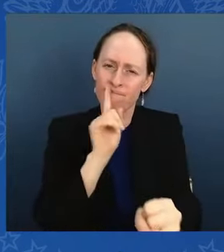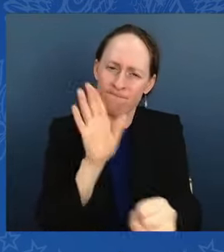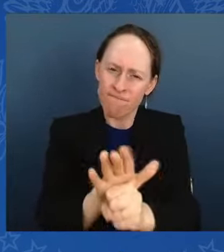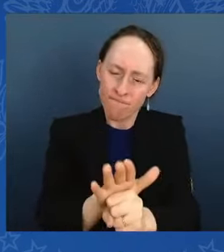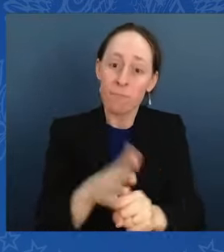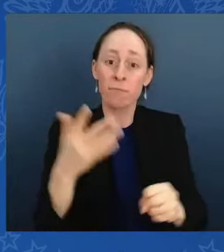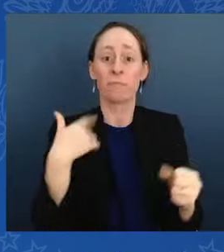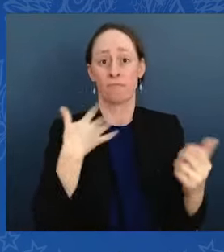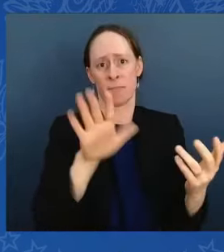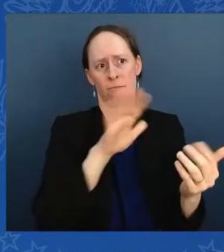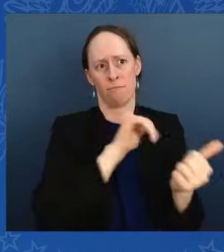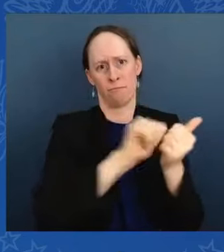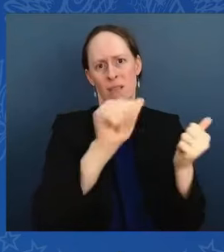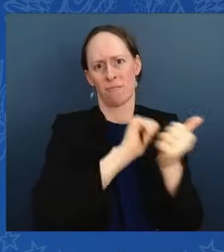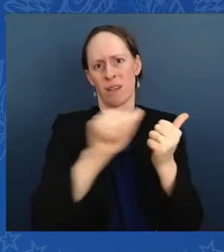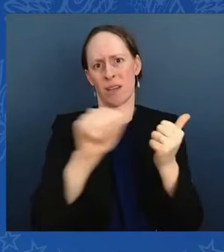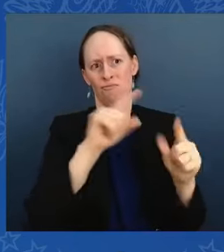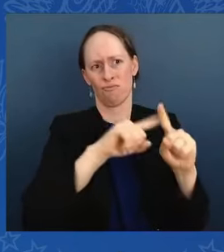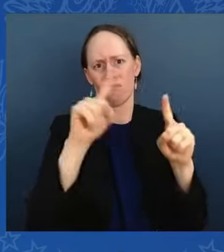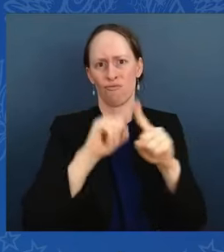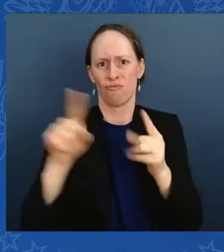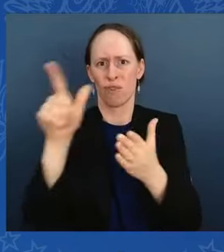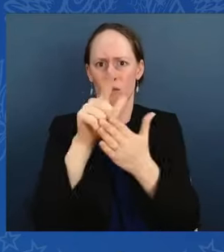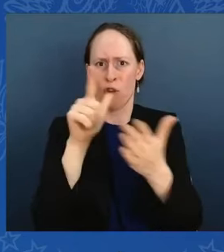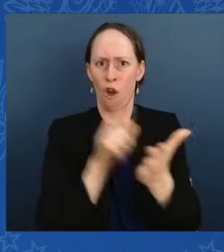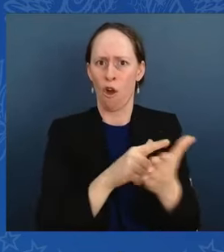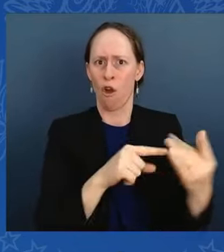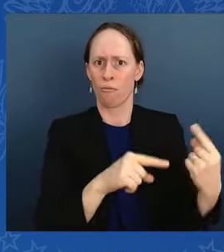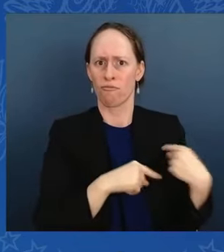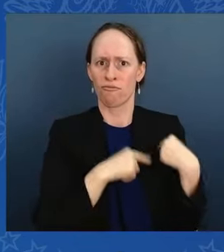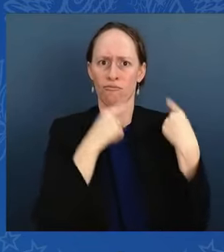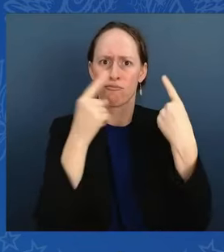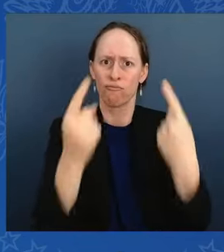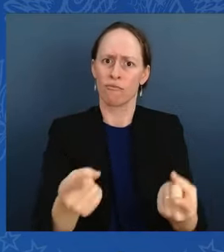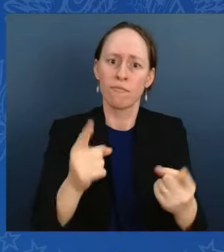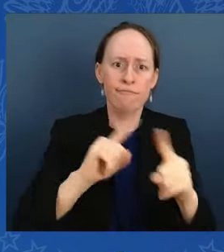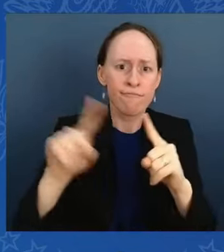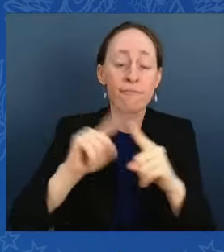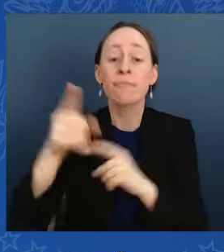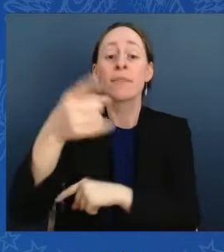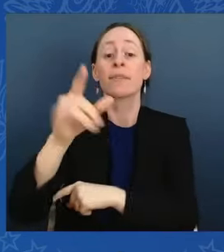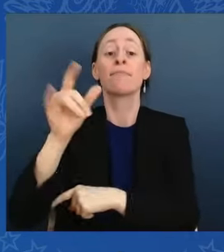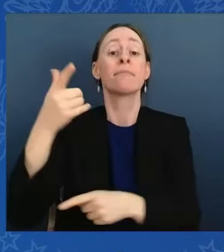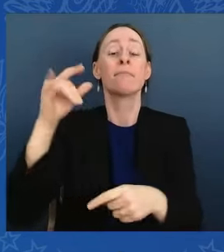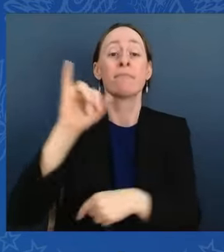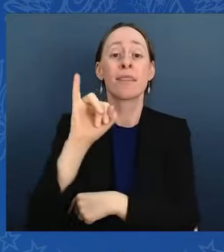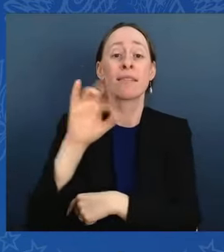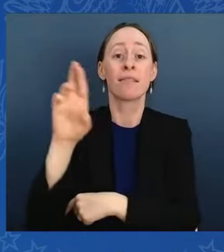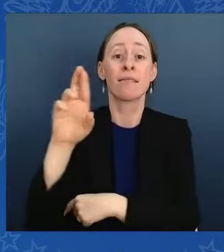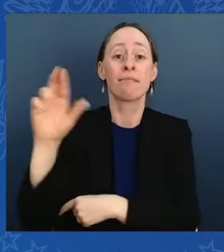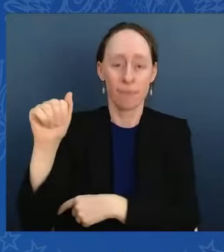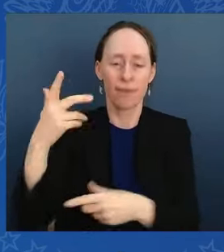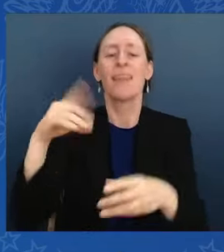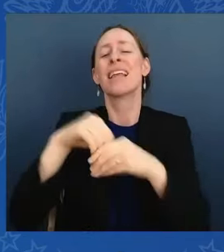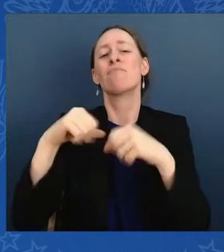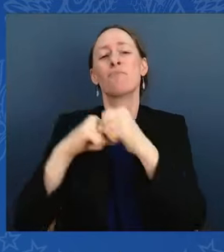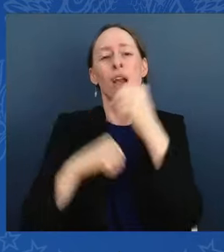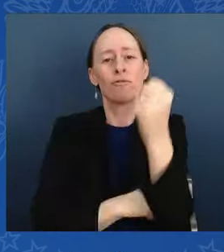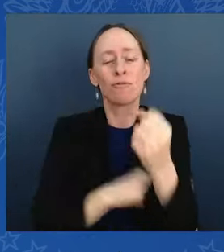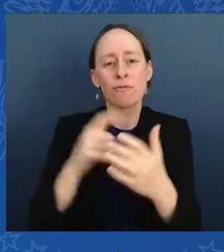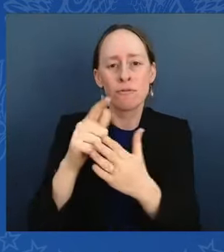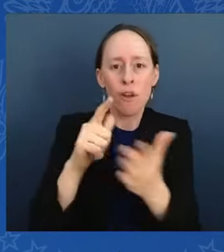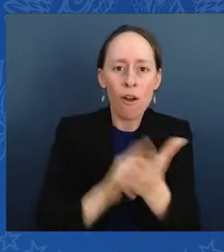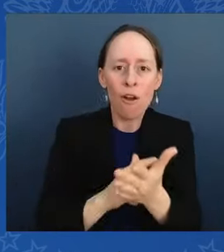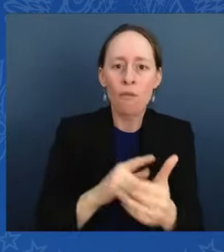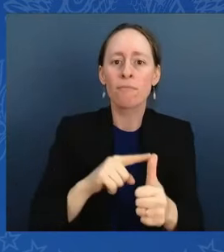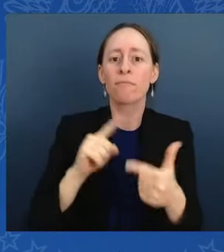$1 trillion bill relating to infrastructure to $368 billion bill on dealing with climate, whole range